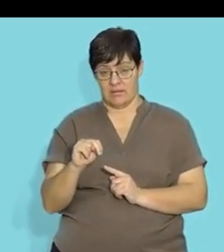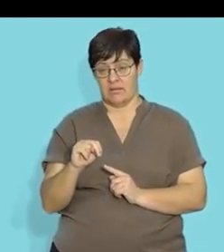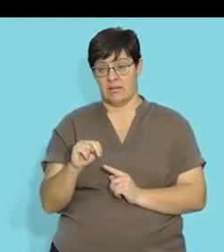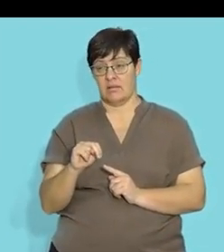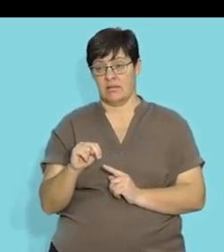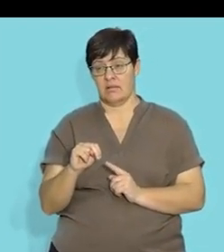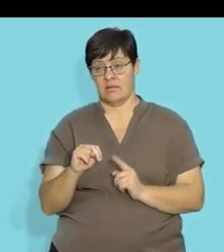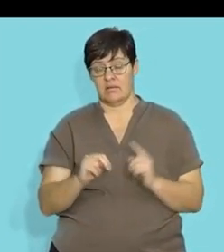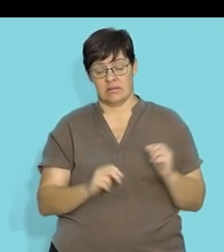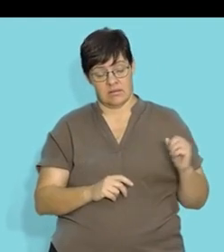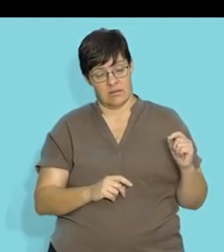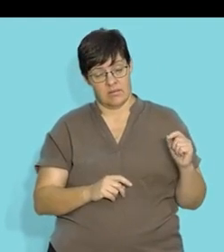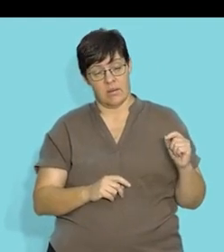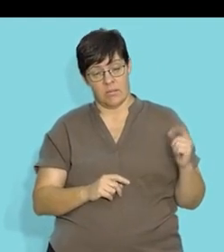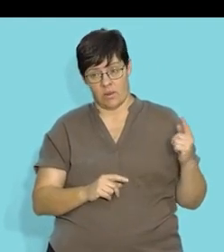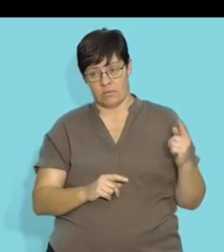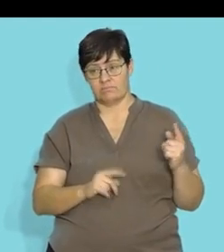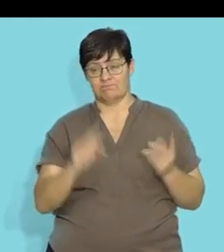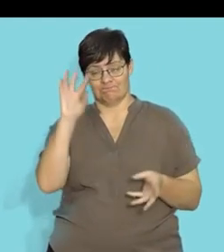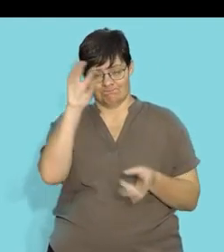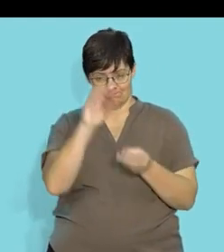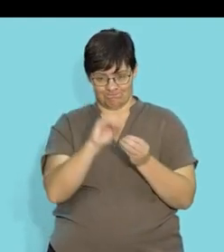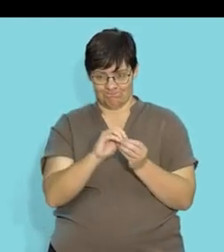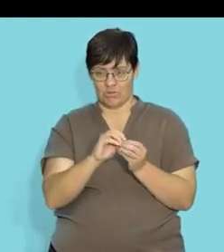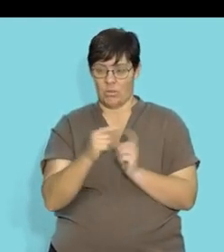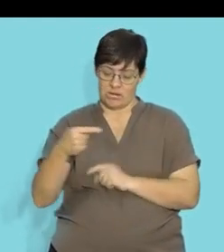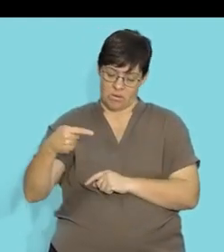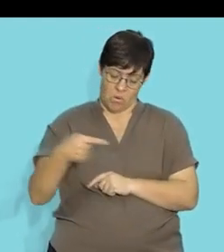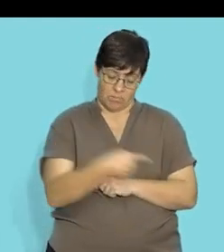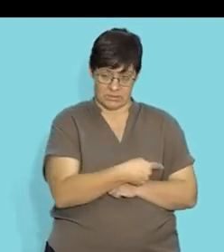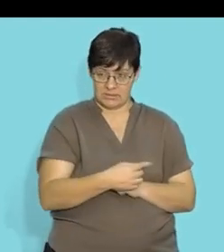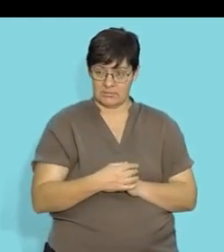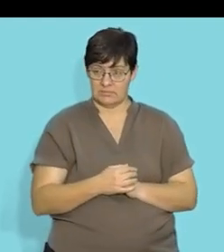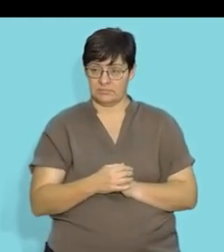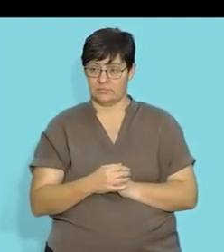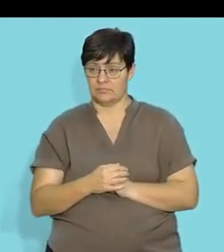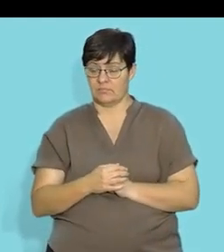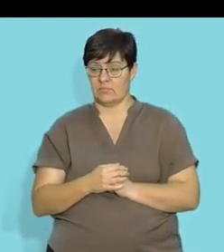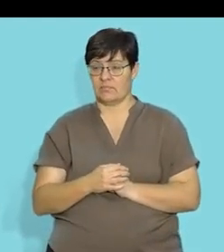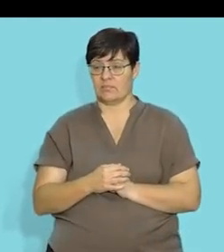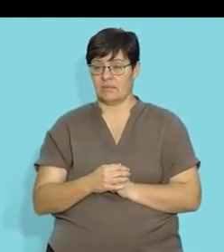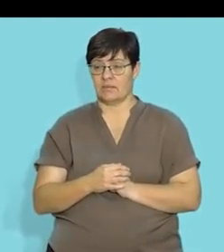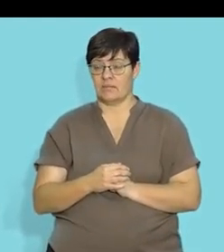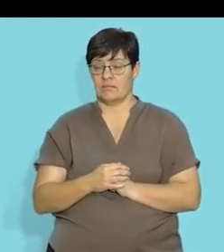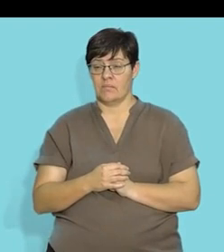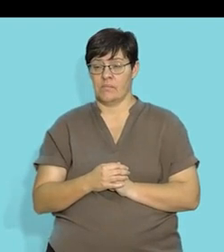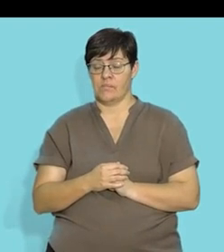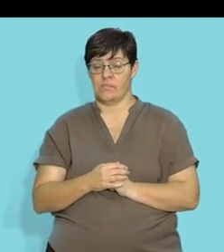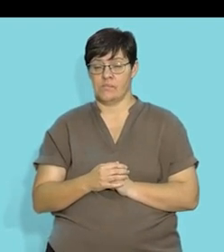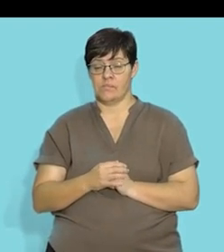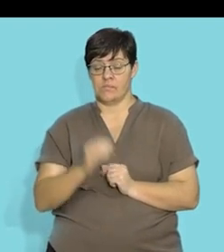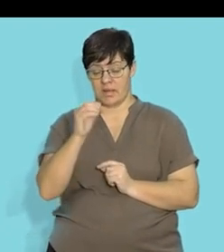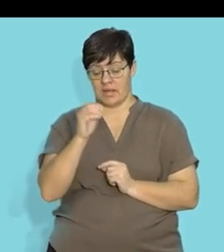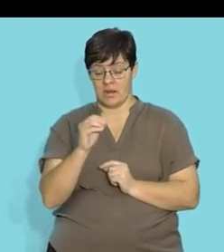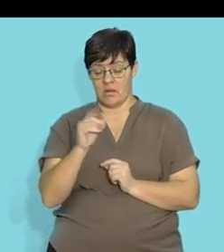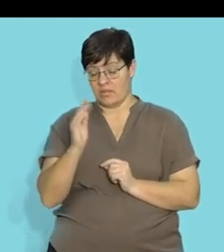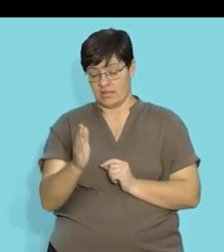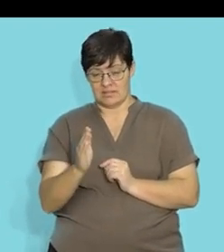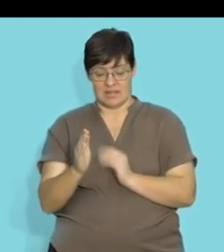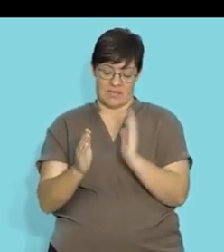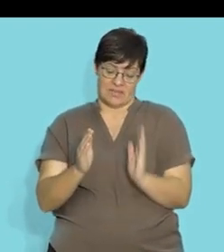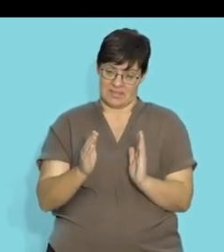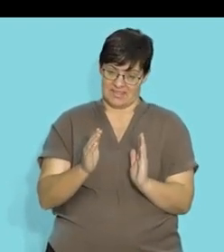one direction. We find that the auxins now accumulate in the opposite side. So that's where the auxins tend to accumulate. And this